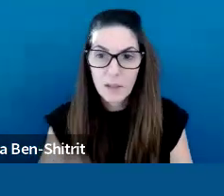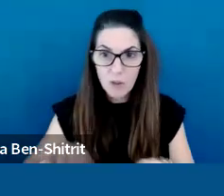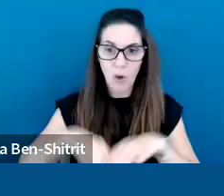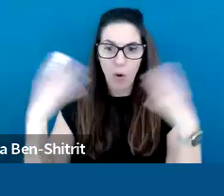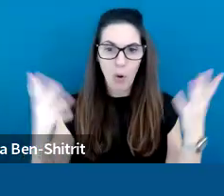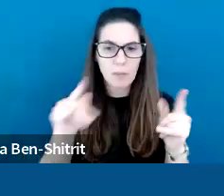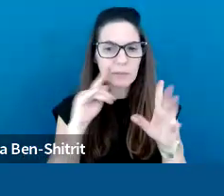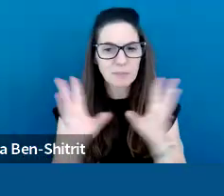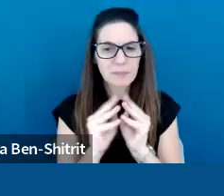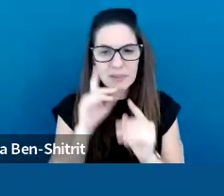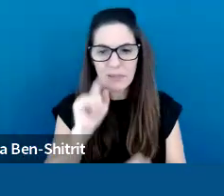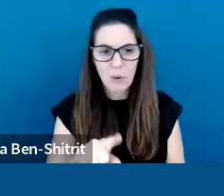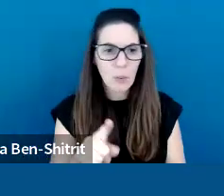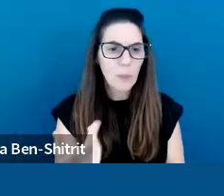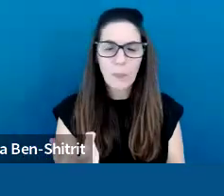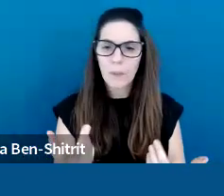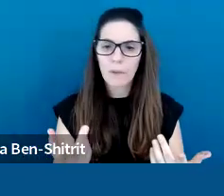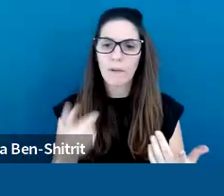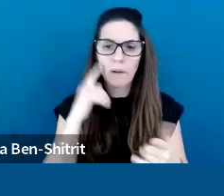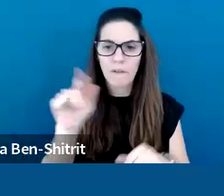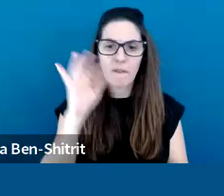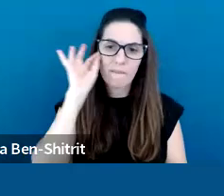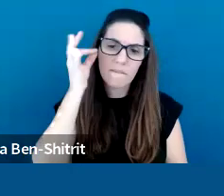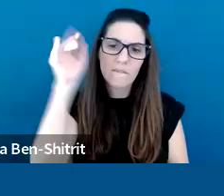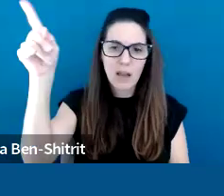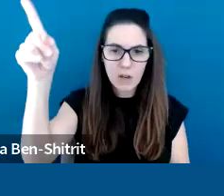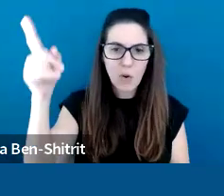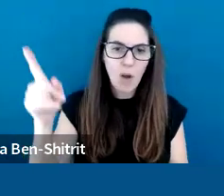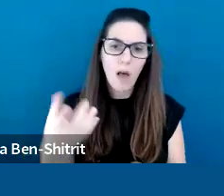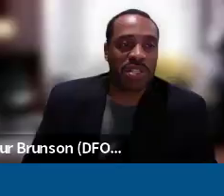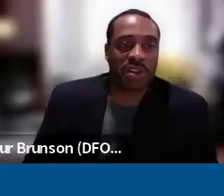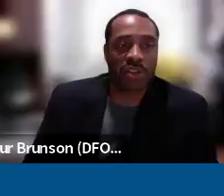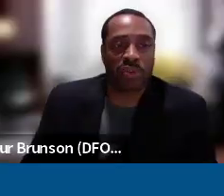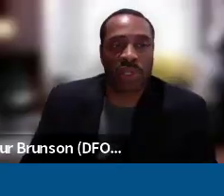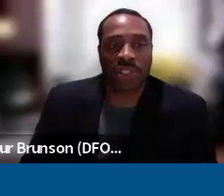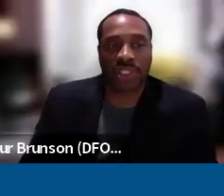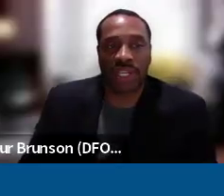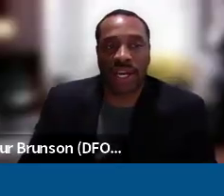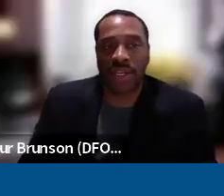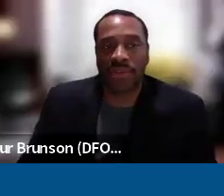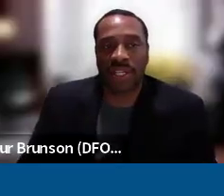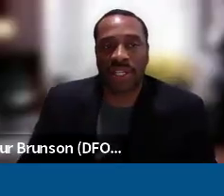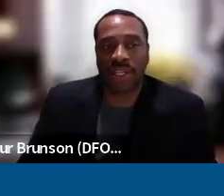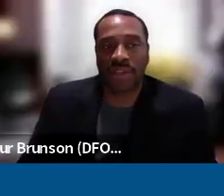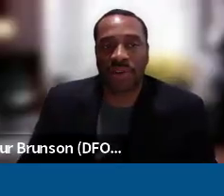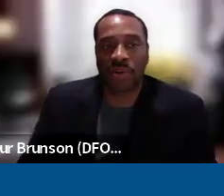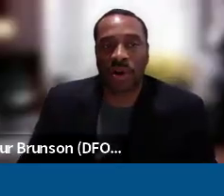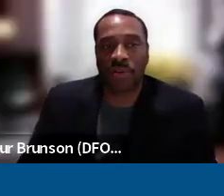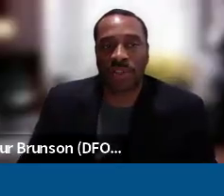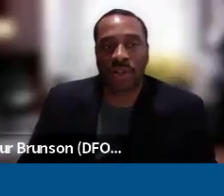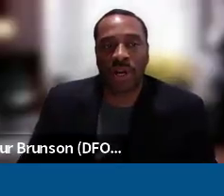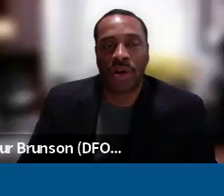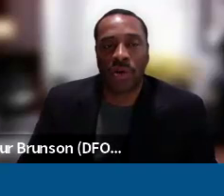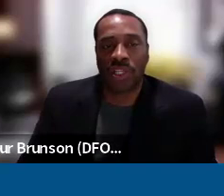federal advisory committee subject to the Federal Advisory Committee Act. My name is Arthur Brunson, and I am the designated